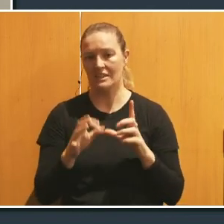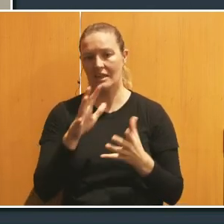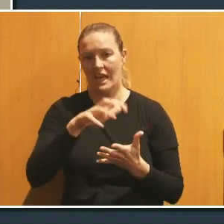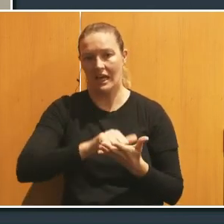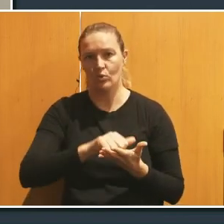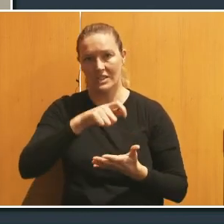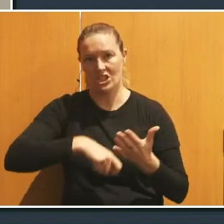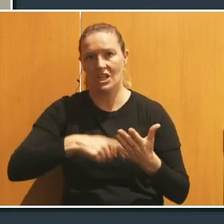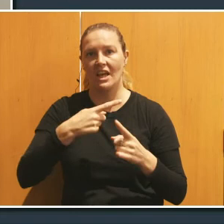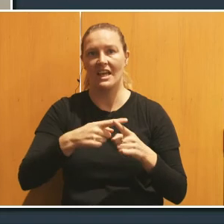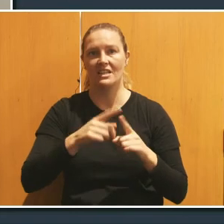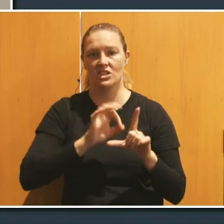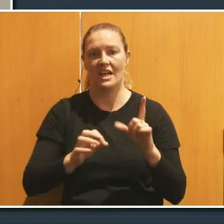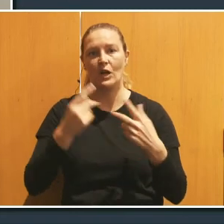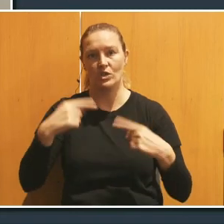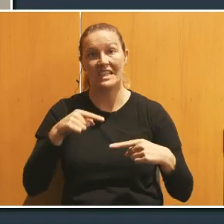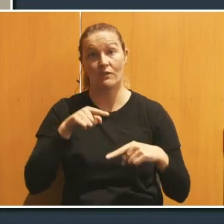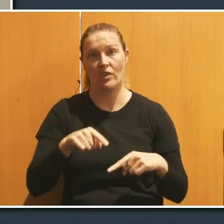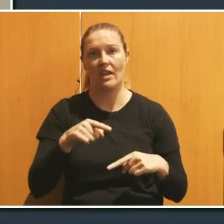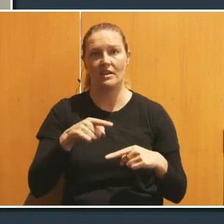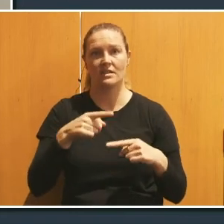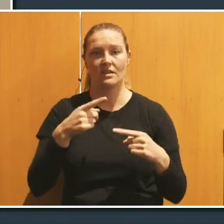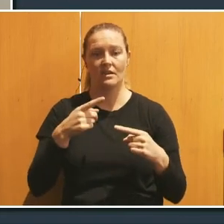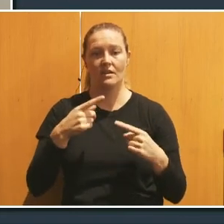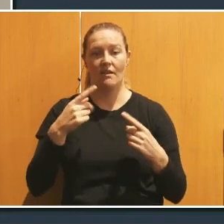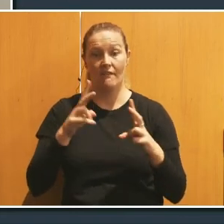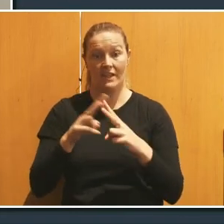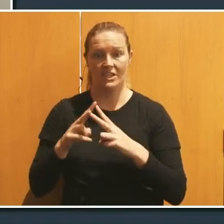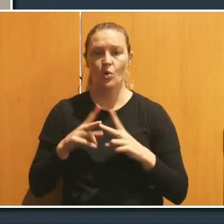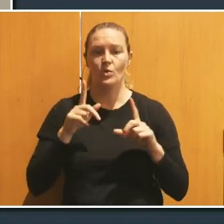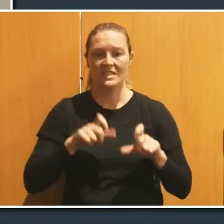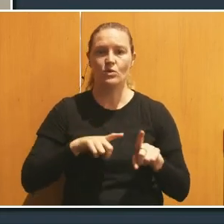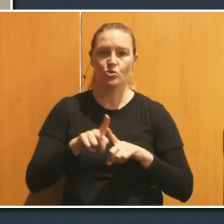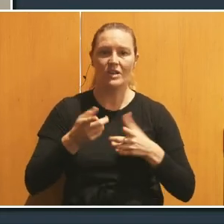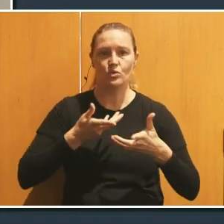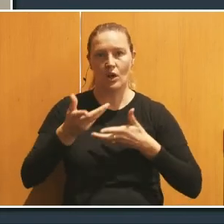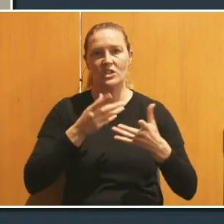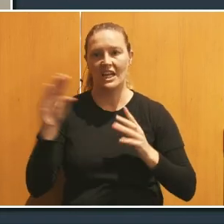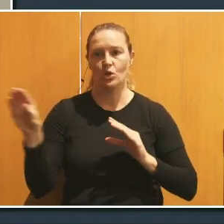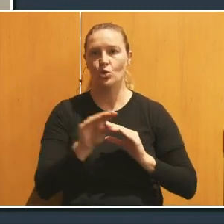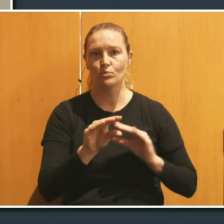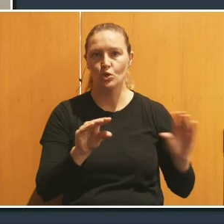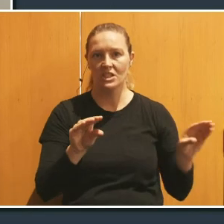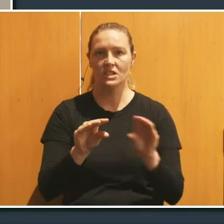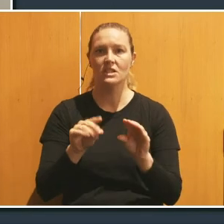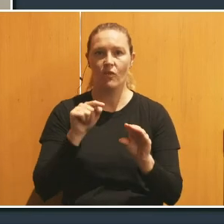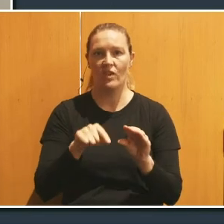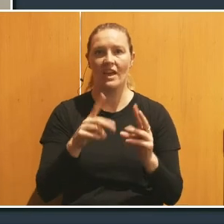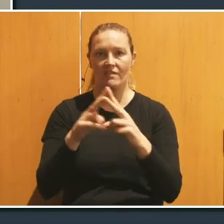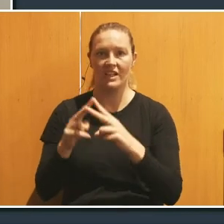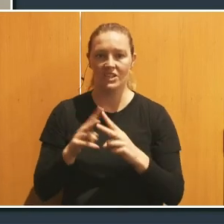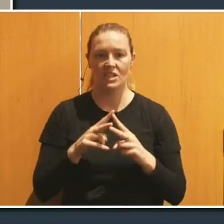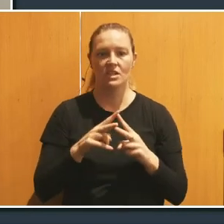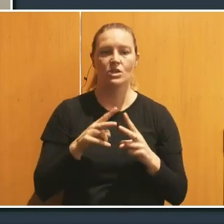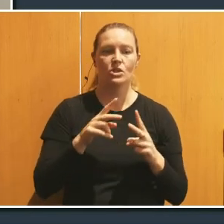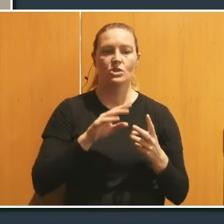village. And we are still trying to negotiate contributions for that village. It's a combination or a